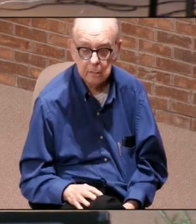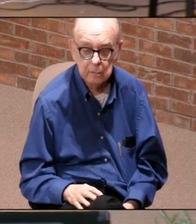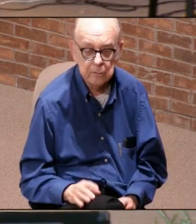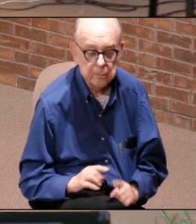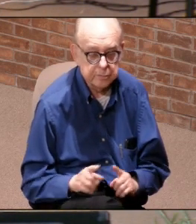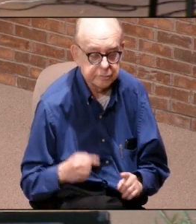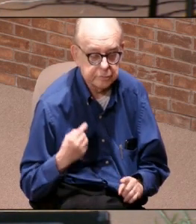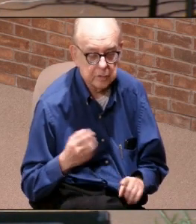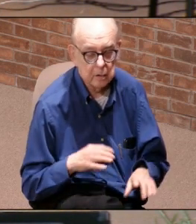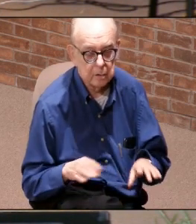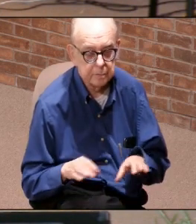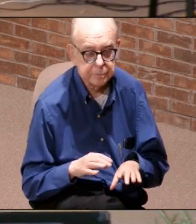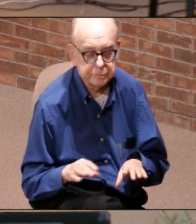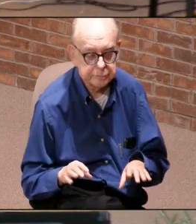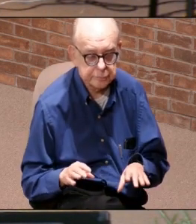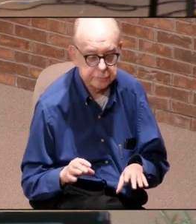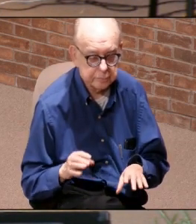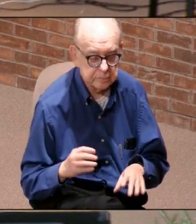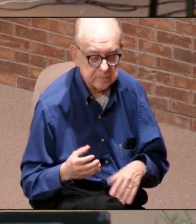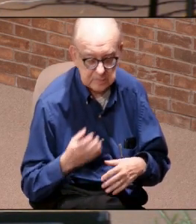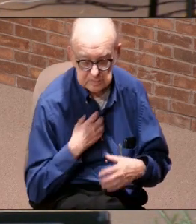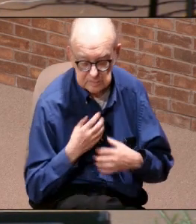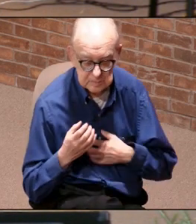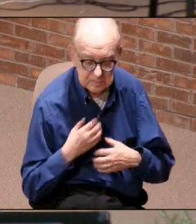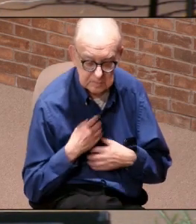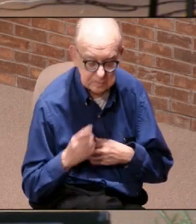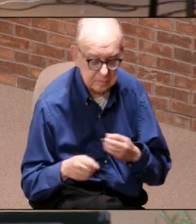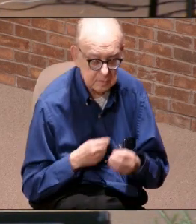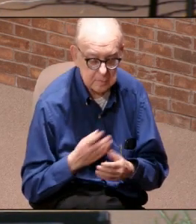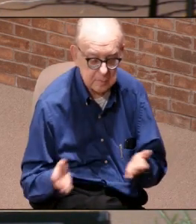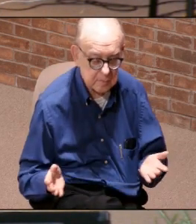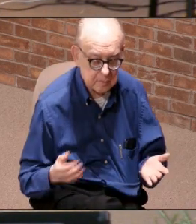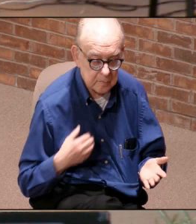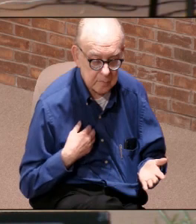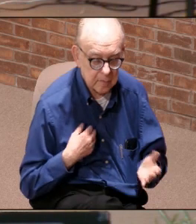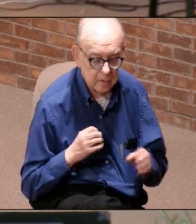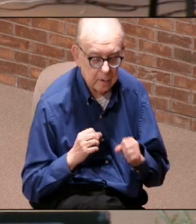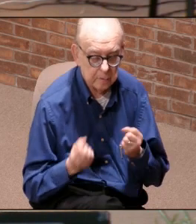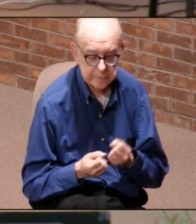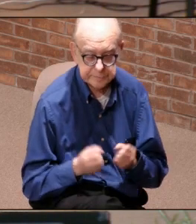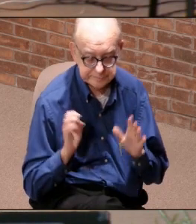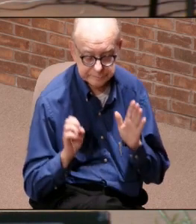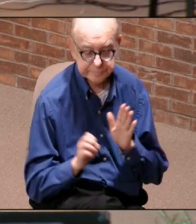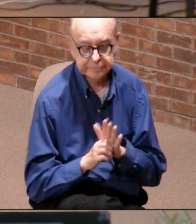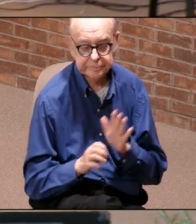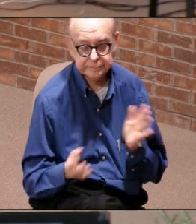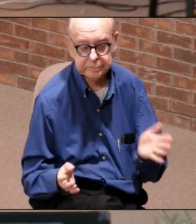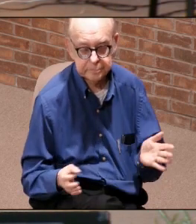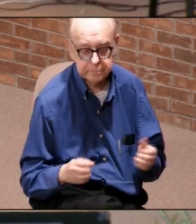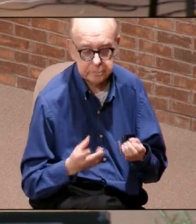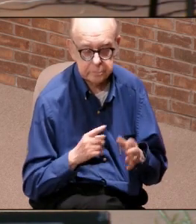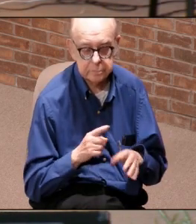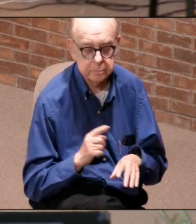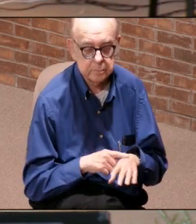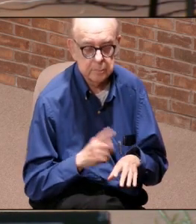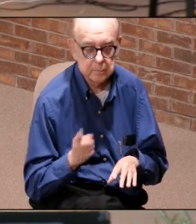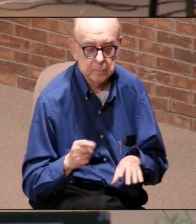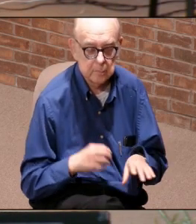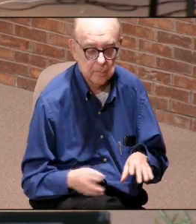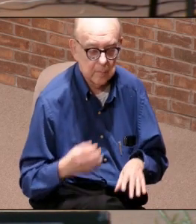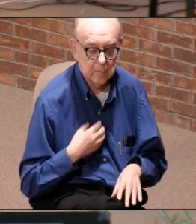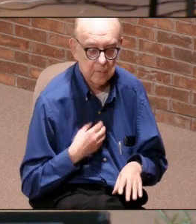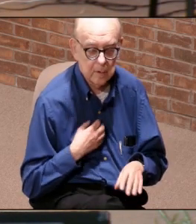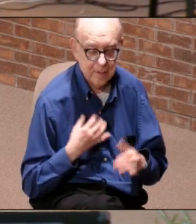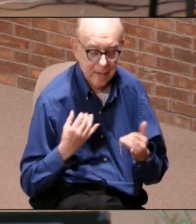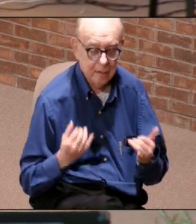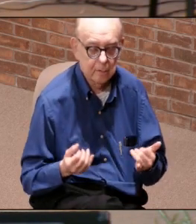But we do. We grumble and complain about our circumstances. For instance, how many times do you complain